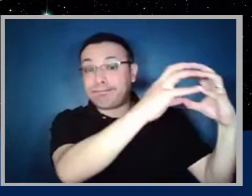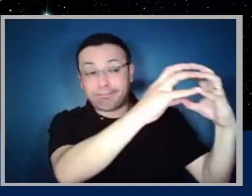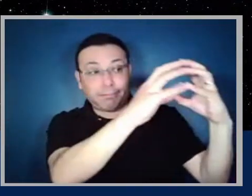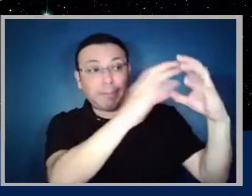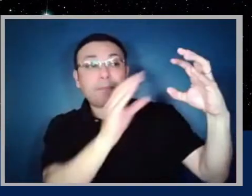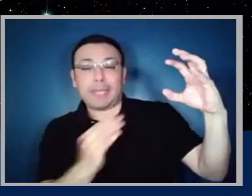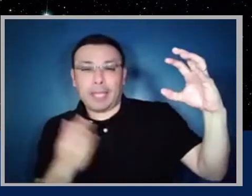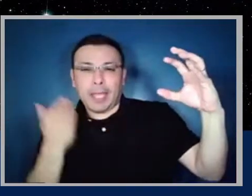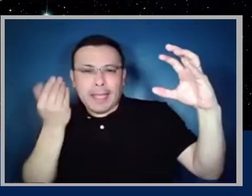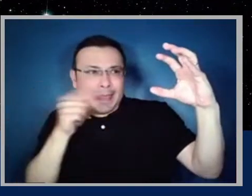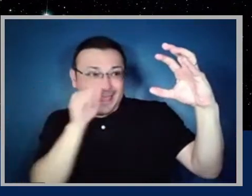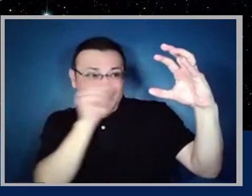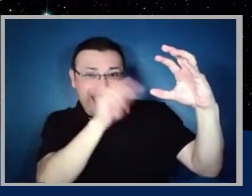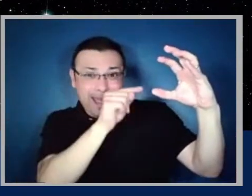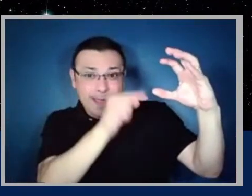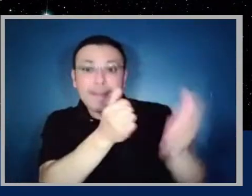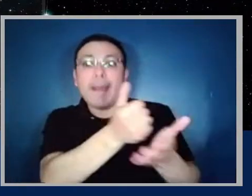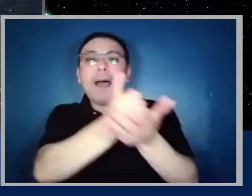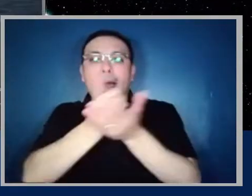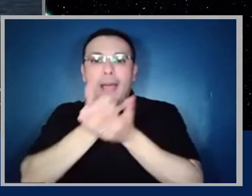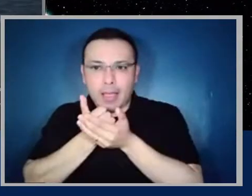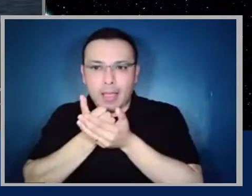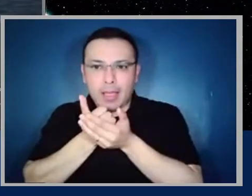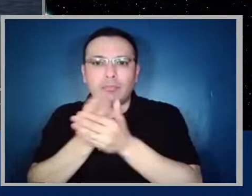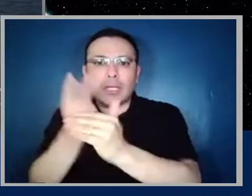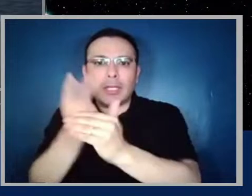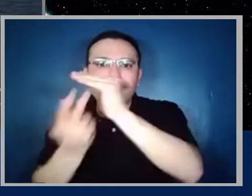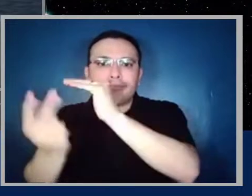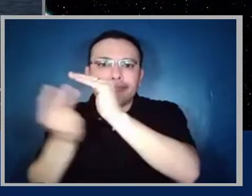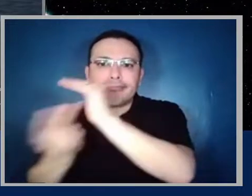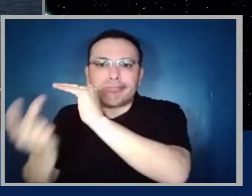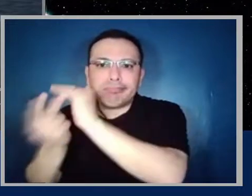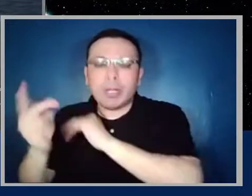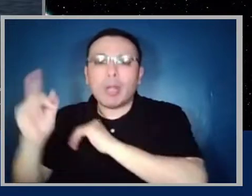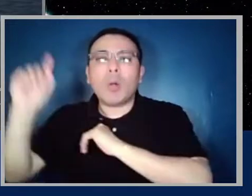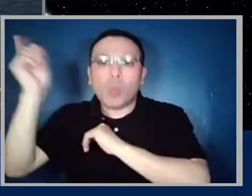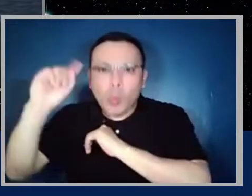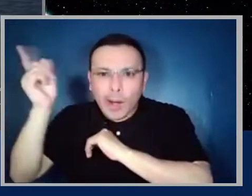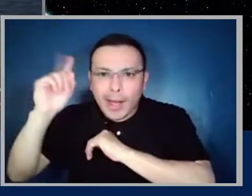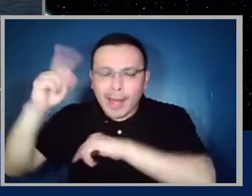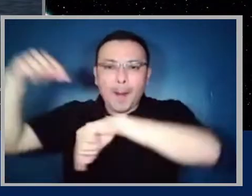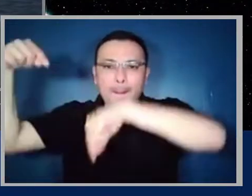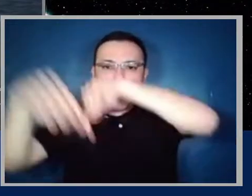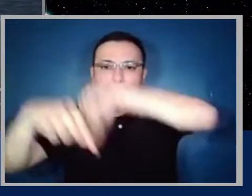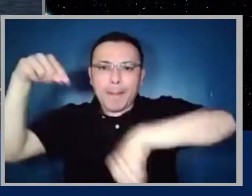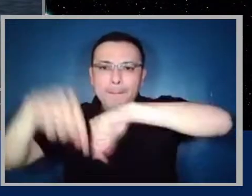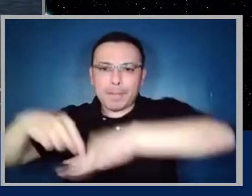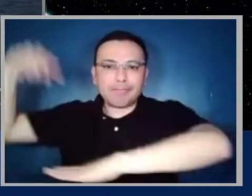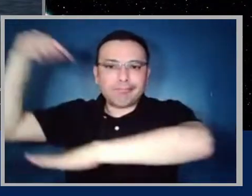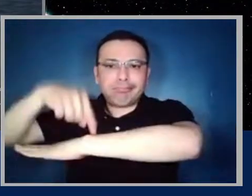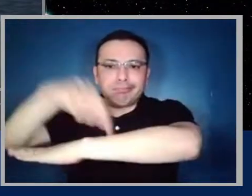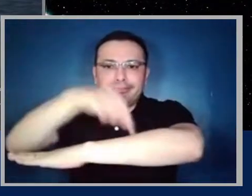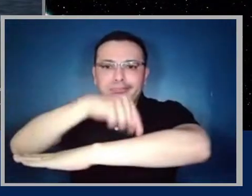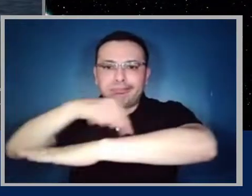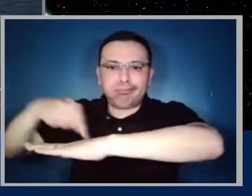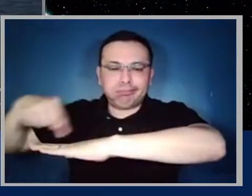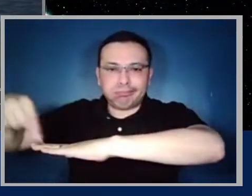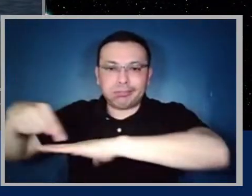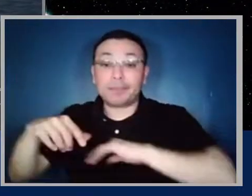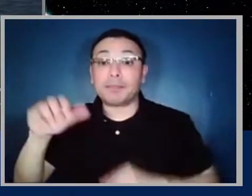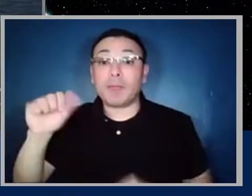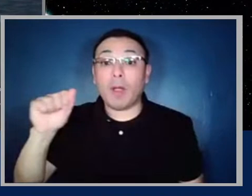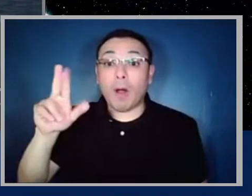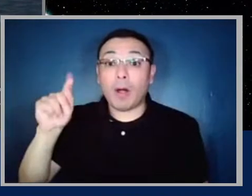amazing, accurate where everything's going to land. And I was looking at the data from Artemis I, and it was incredible